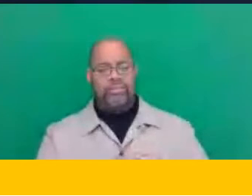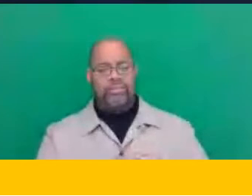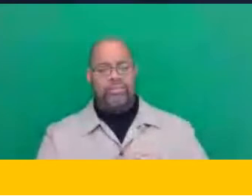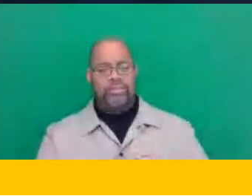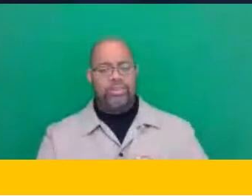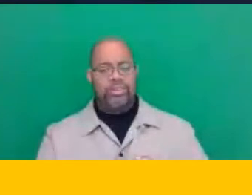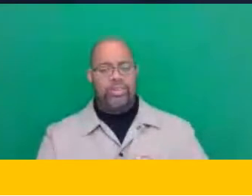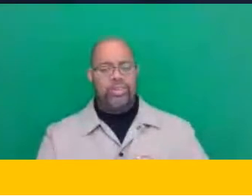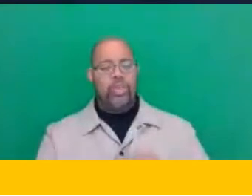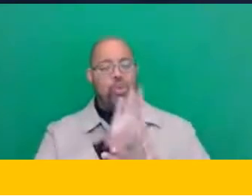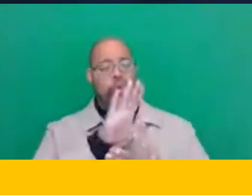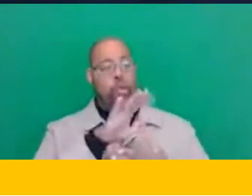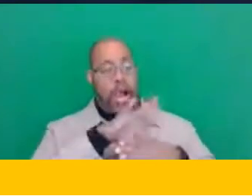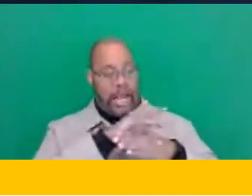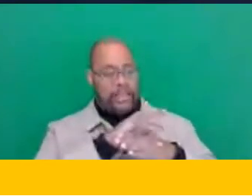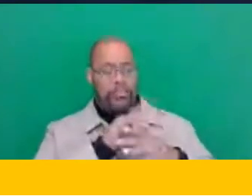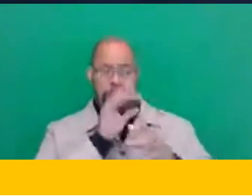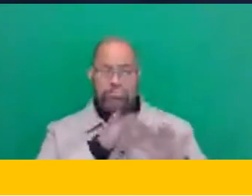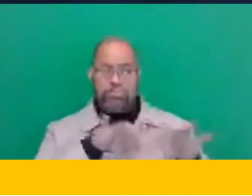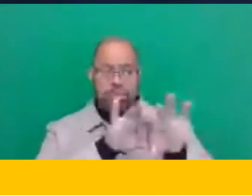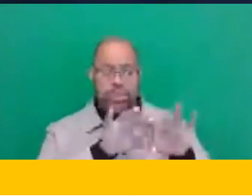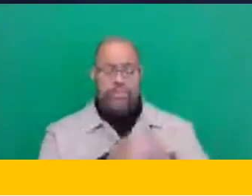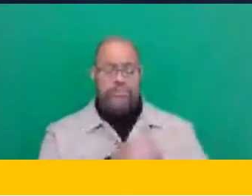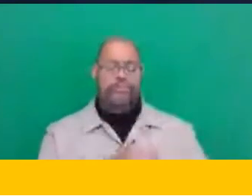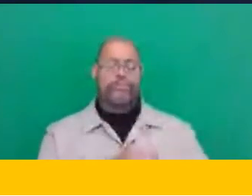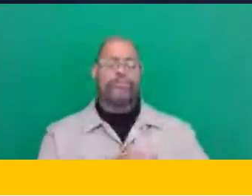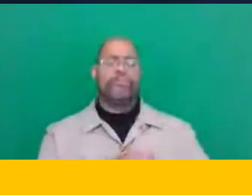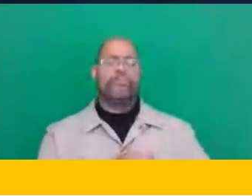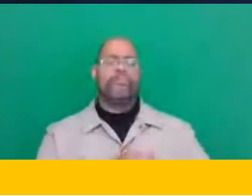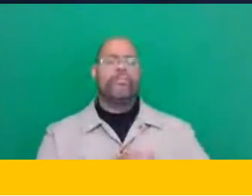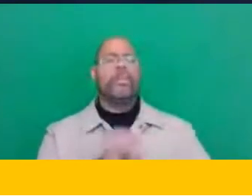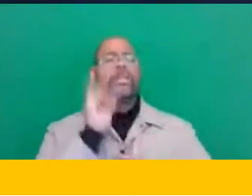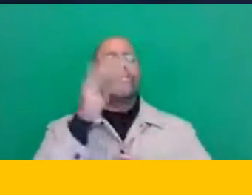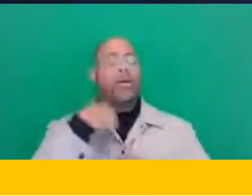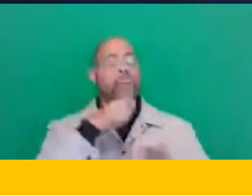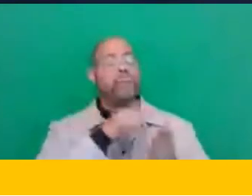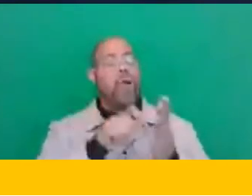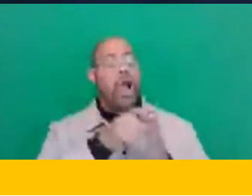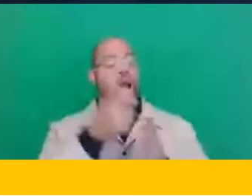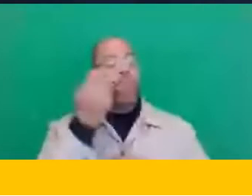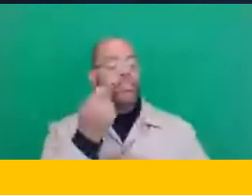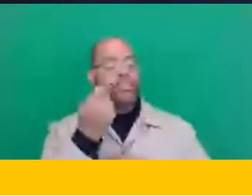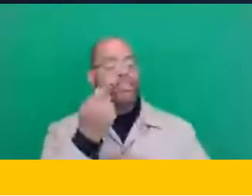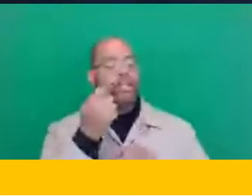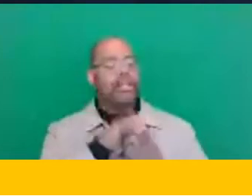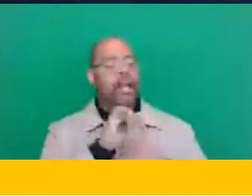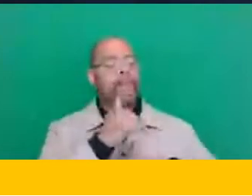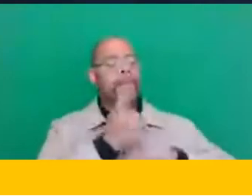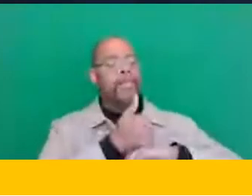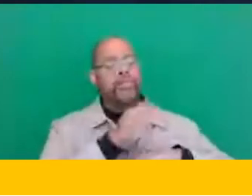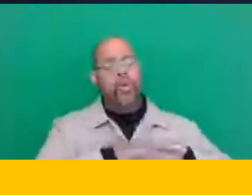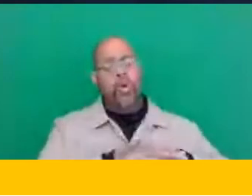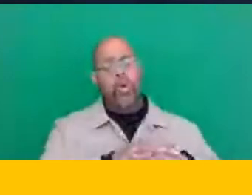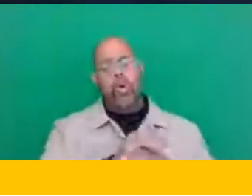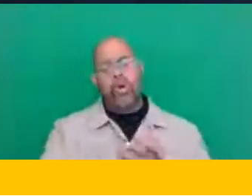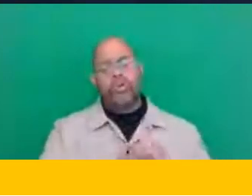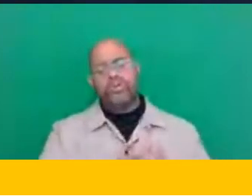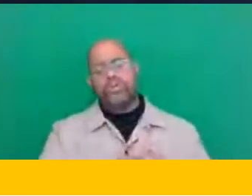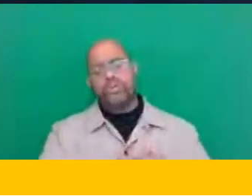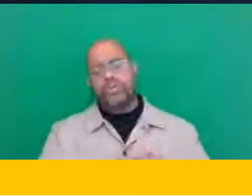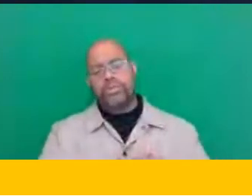your context is important. Um, if I'm writing a grant that is based on